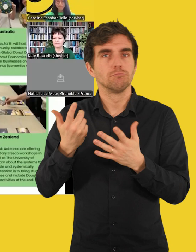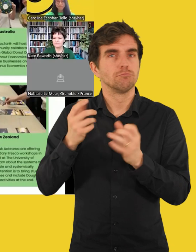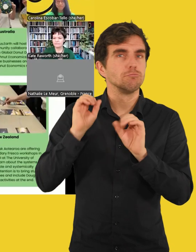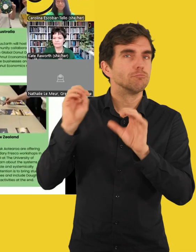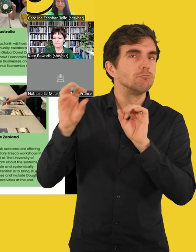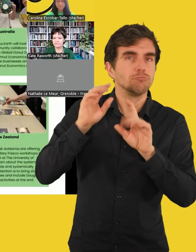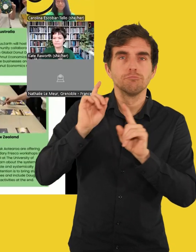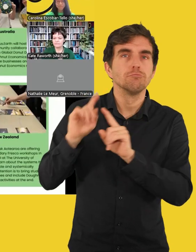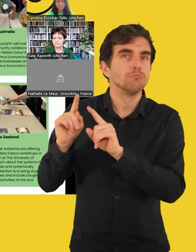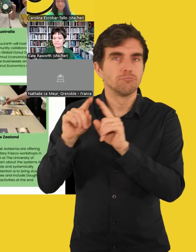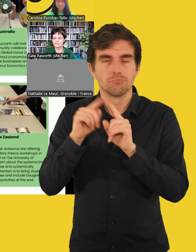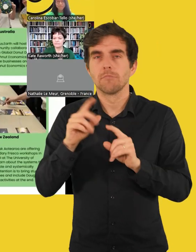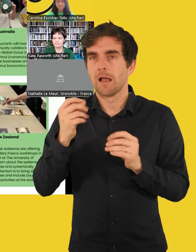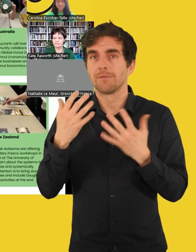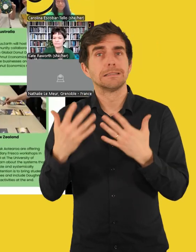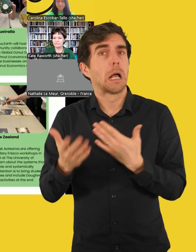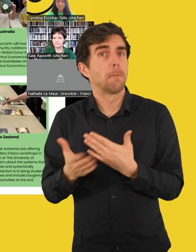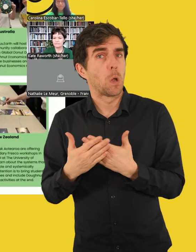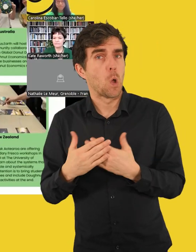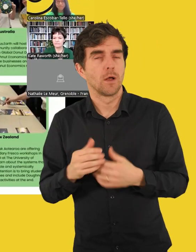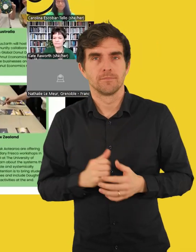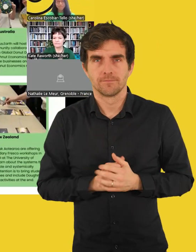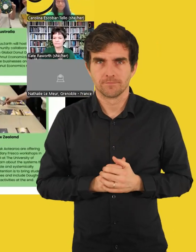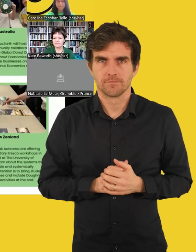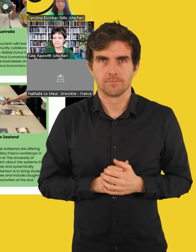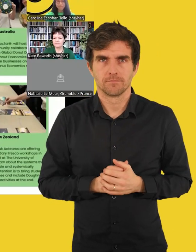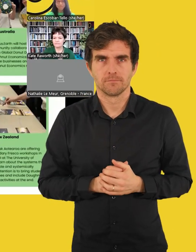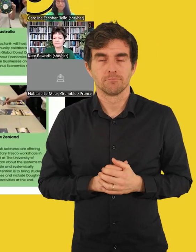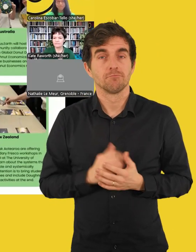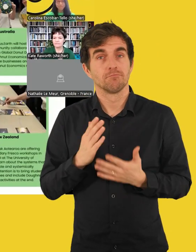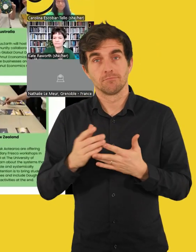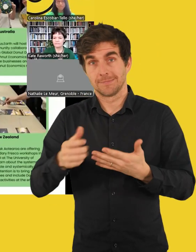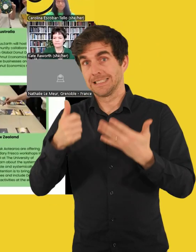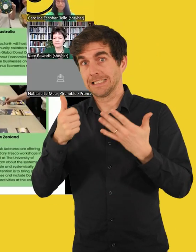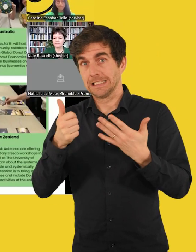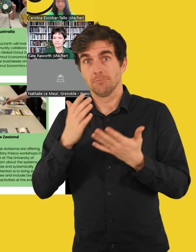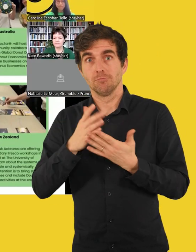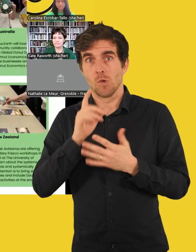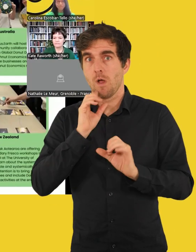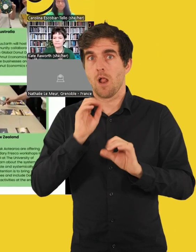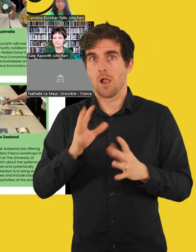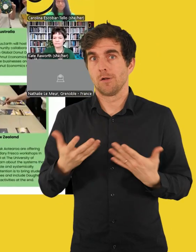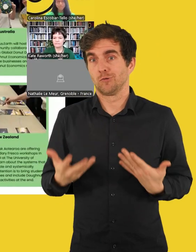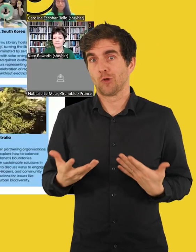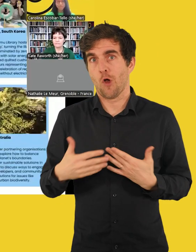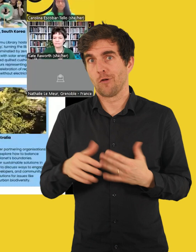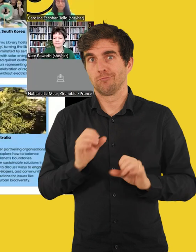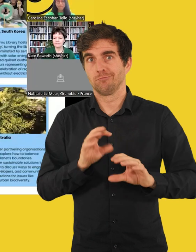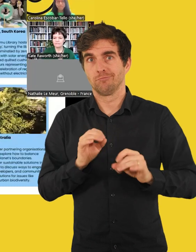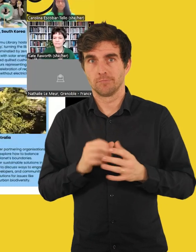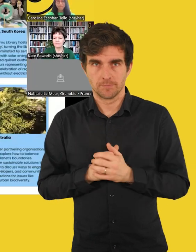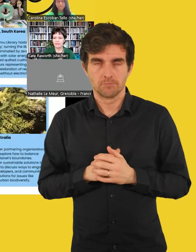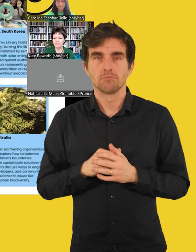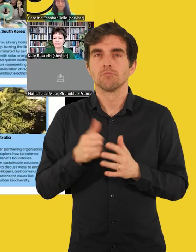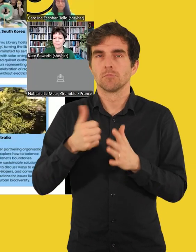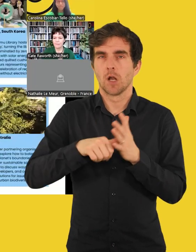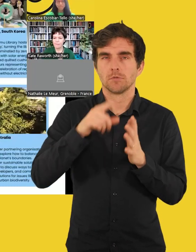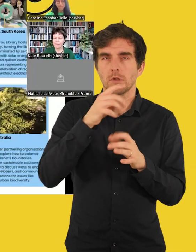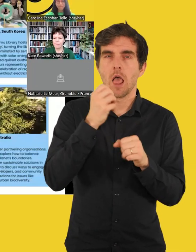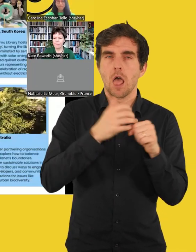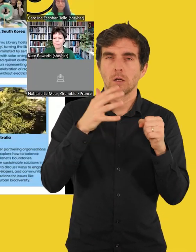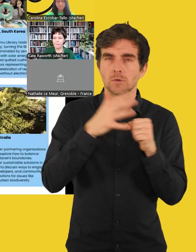the events platform. And here are 10 more, and 6 of these we're actually going to hear from now.